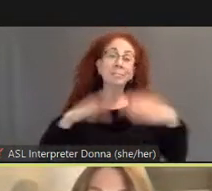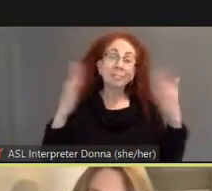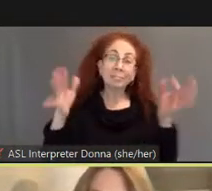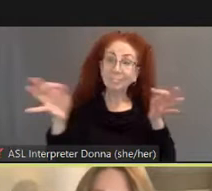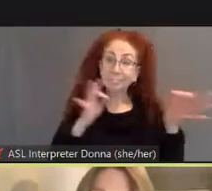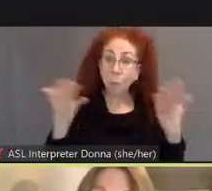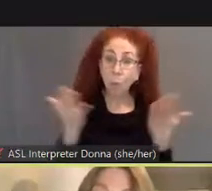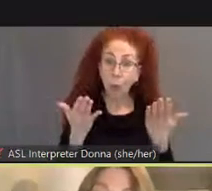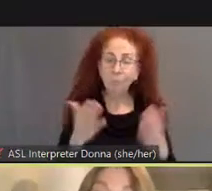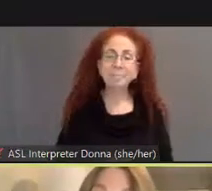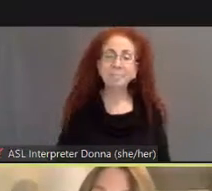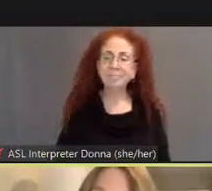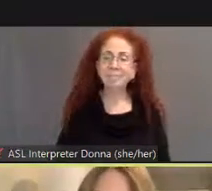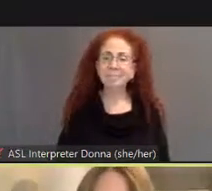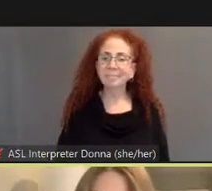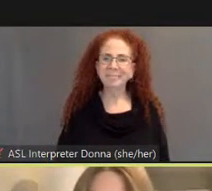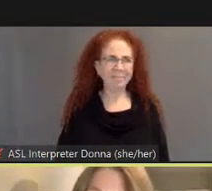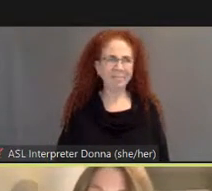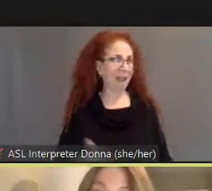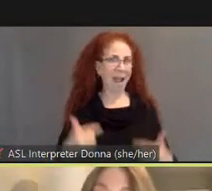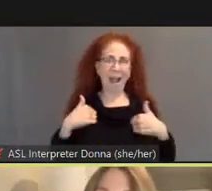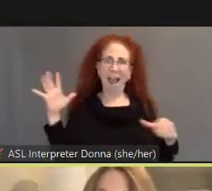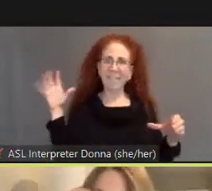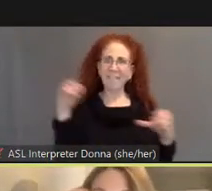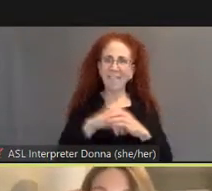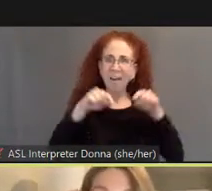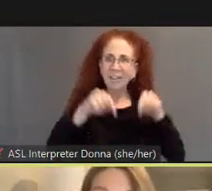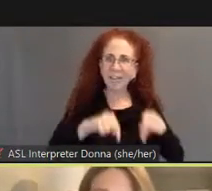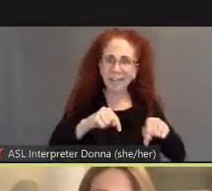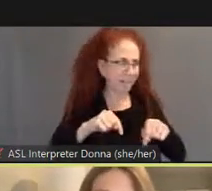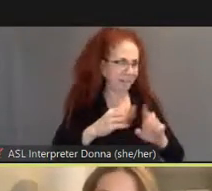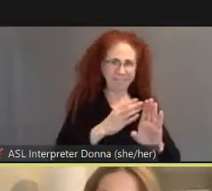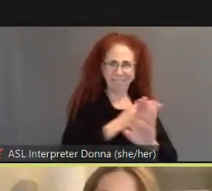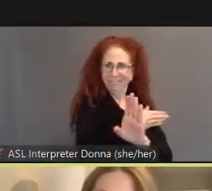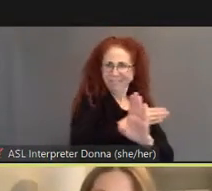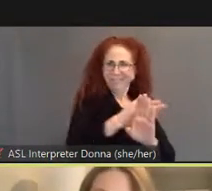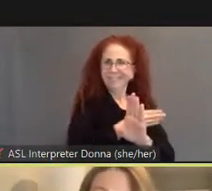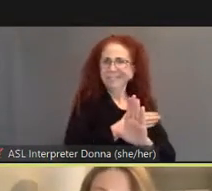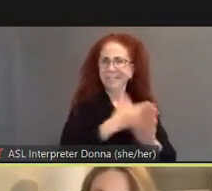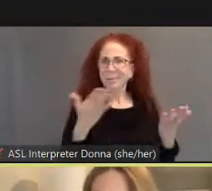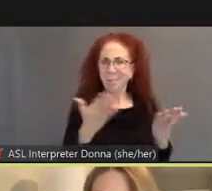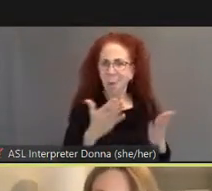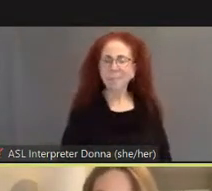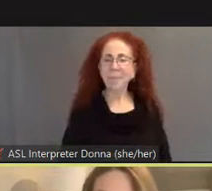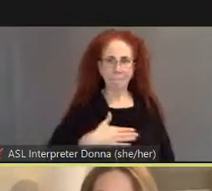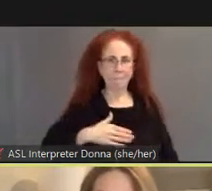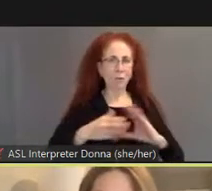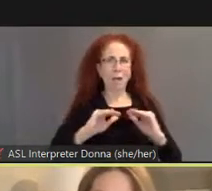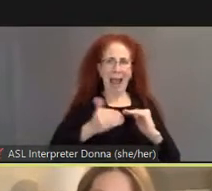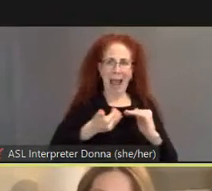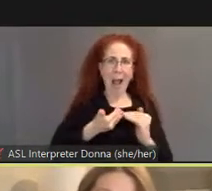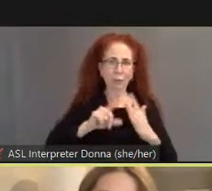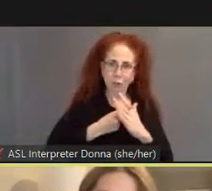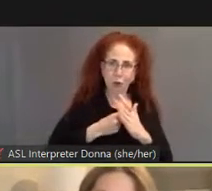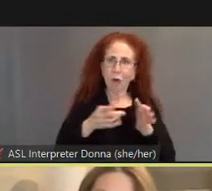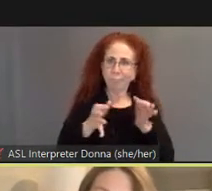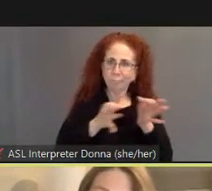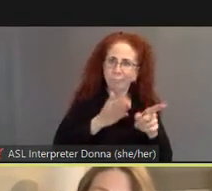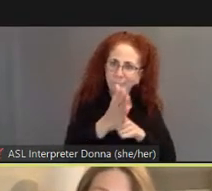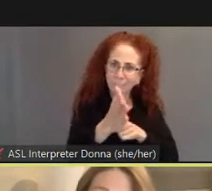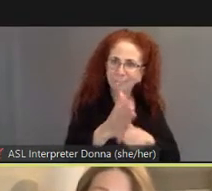of background about kind of how I got here and my own story about how I came to audio description and how